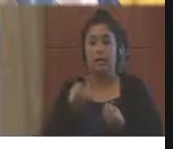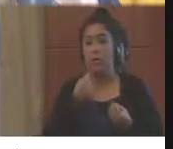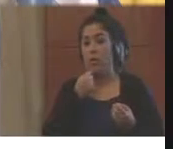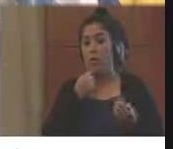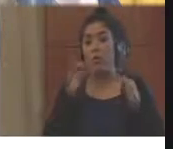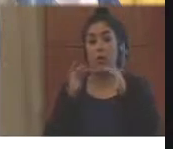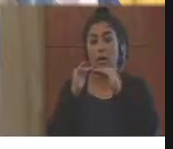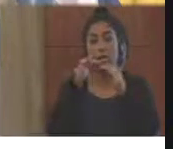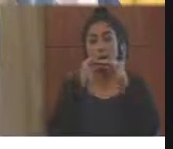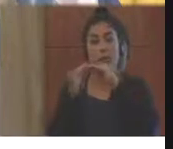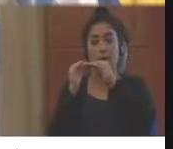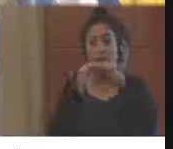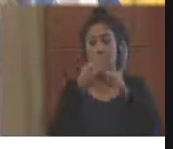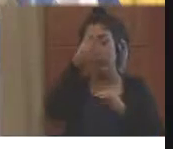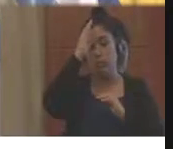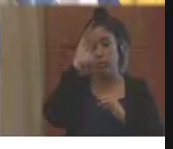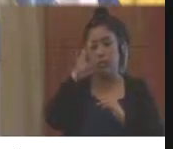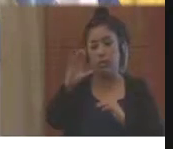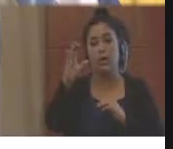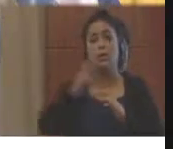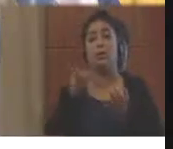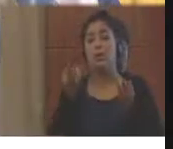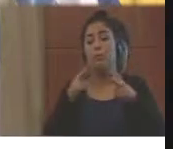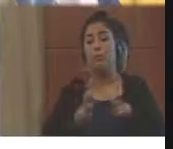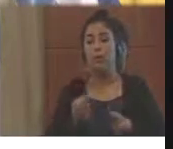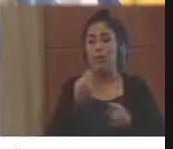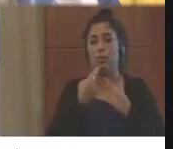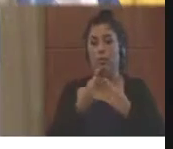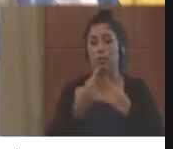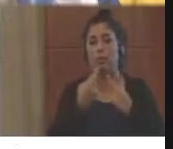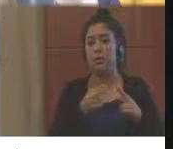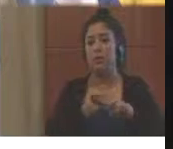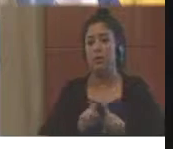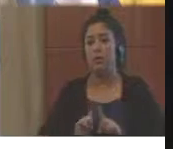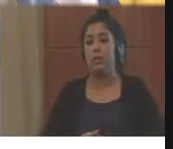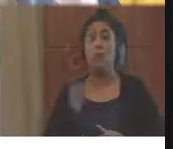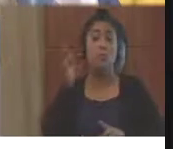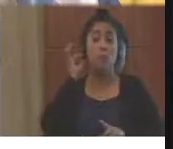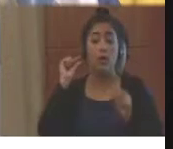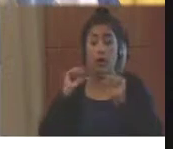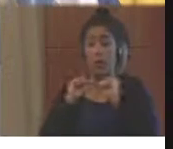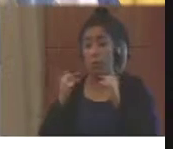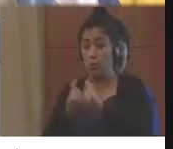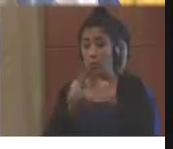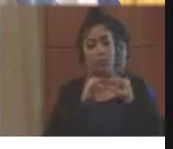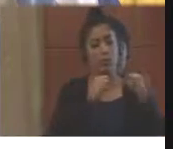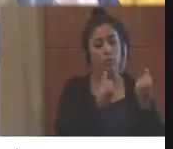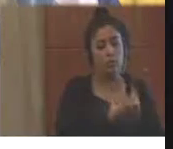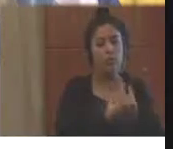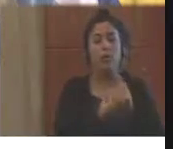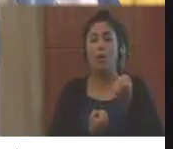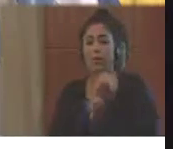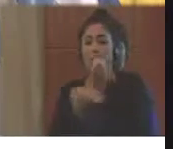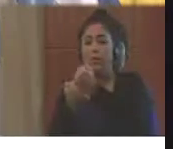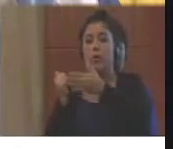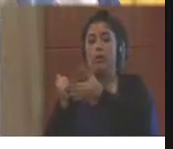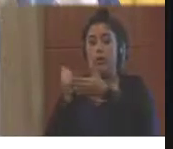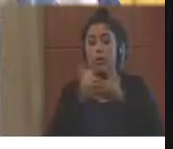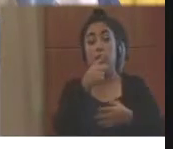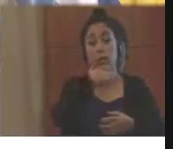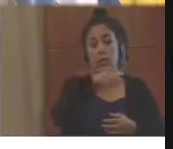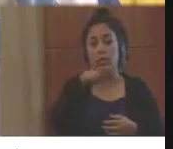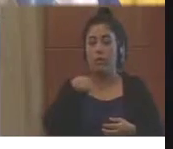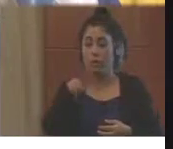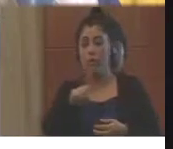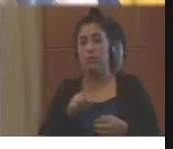groups are facilitated to access local budgets and evaluate DRR and development initiatives